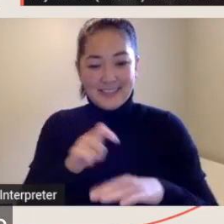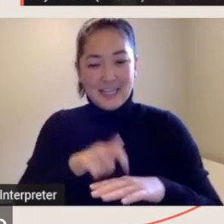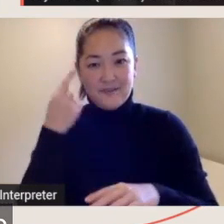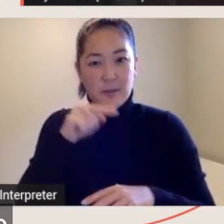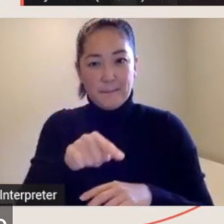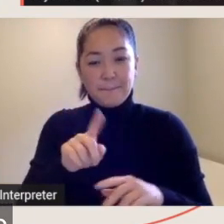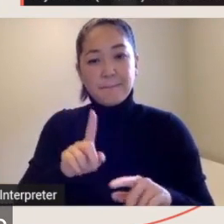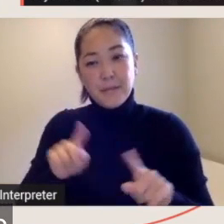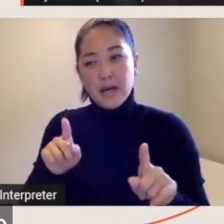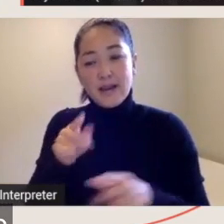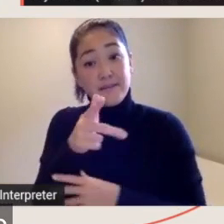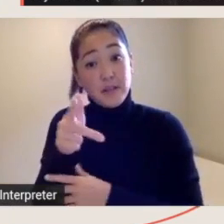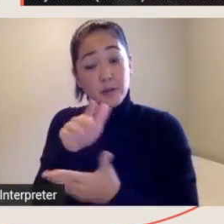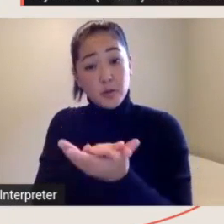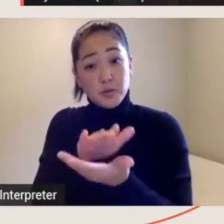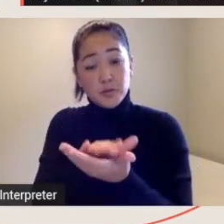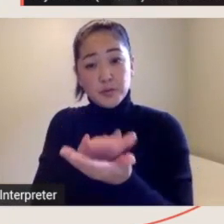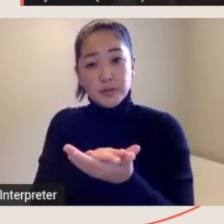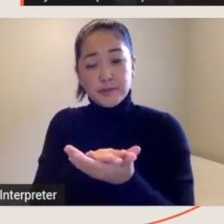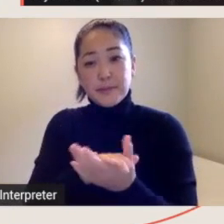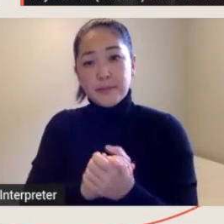filming in the school was also for us,